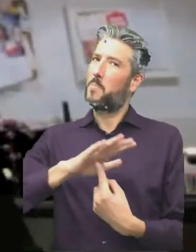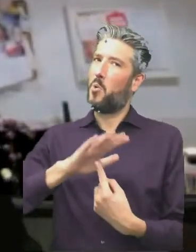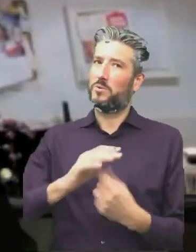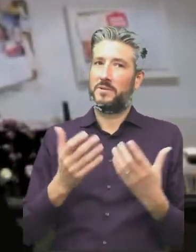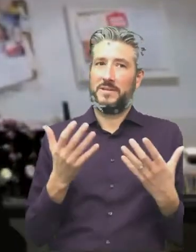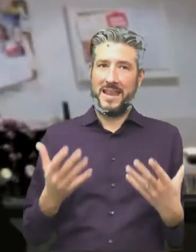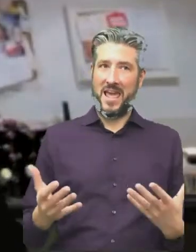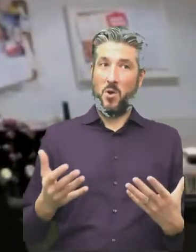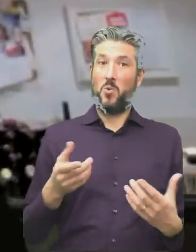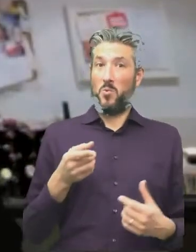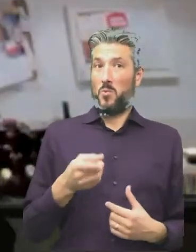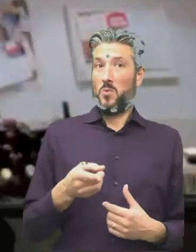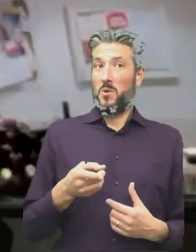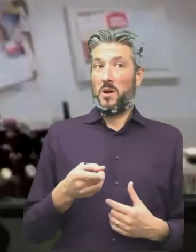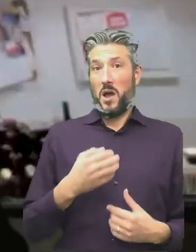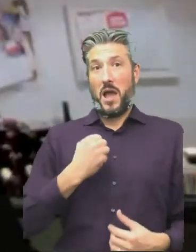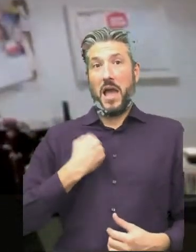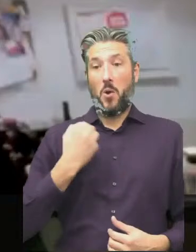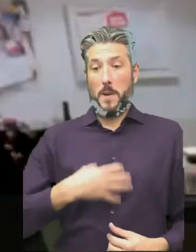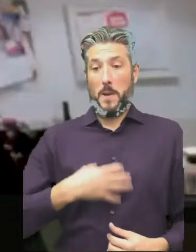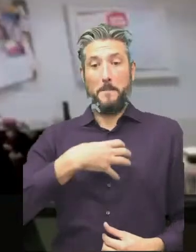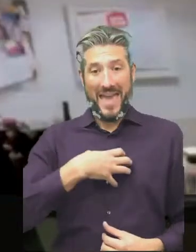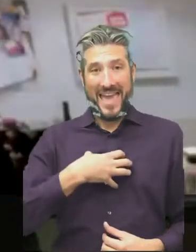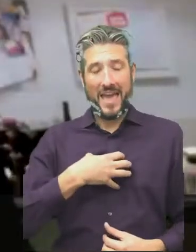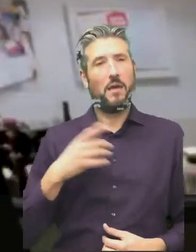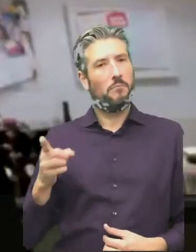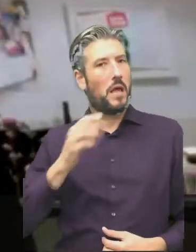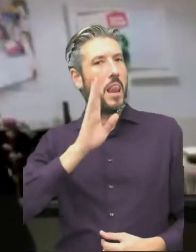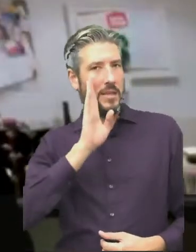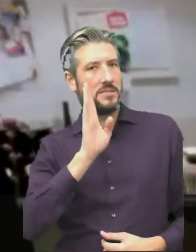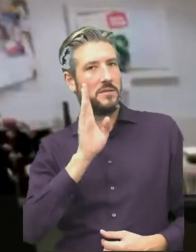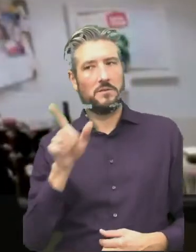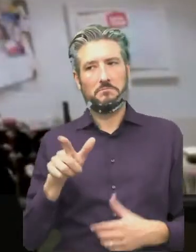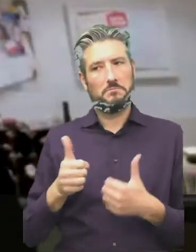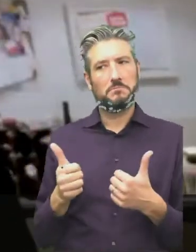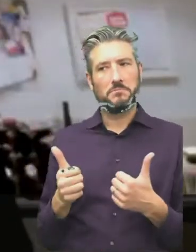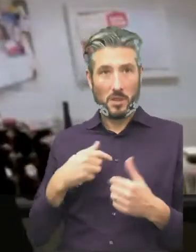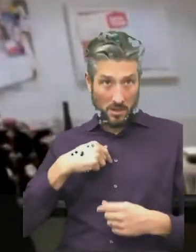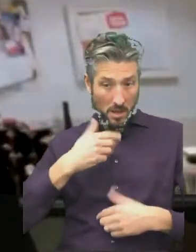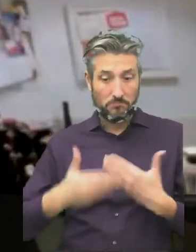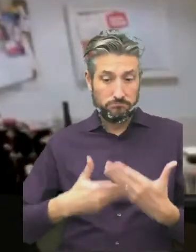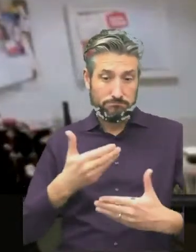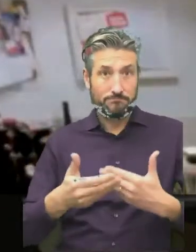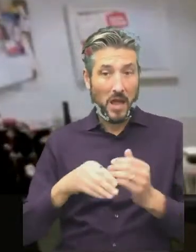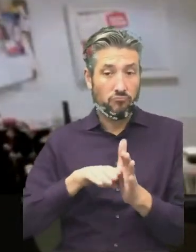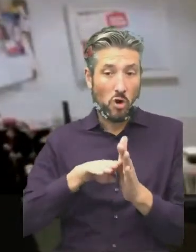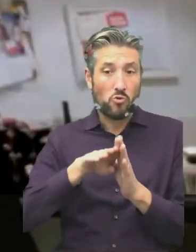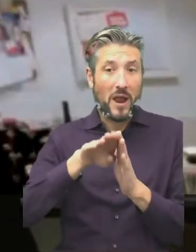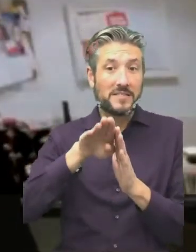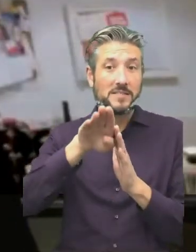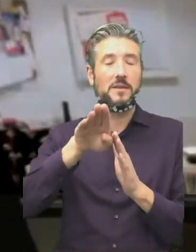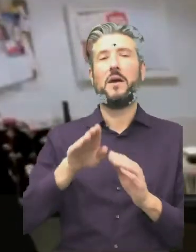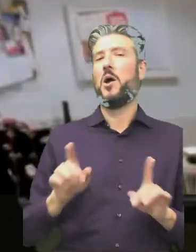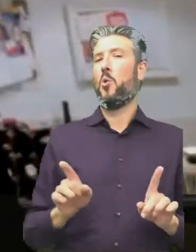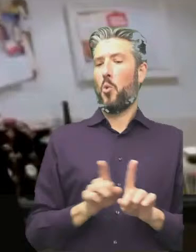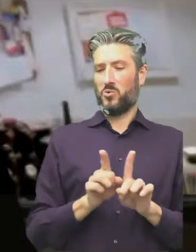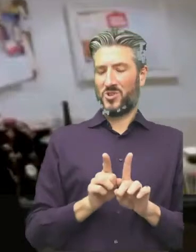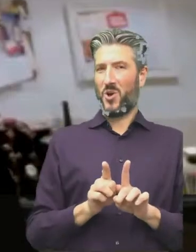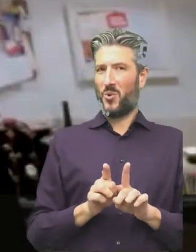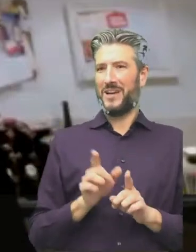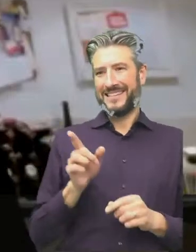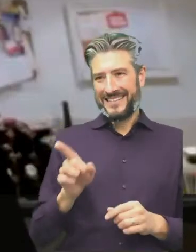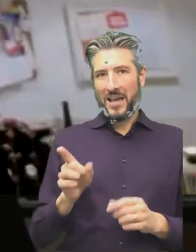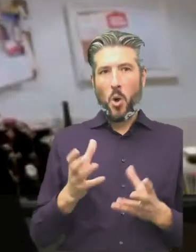mayor who will actually listen. We are making progress. But the other thing we've seen under this current mayor is a massive rise in stop